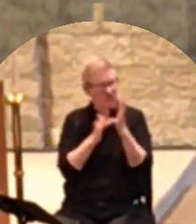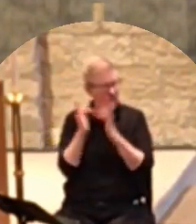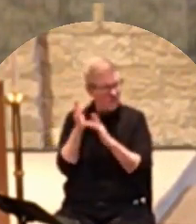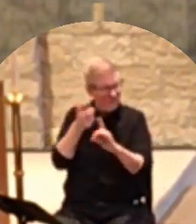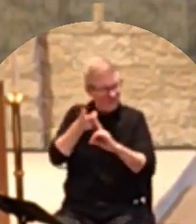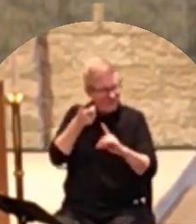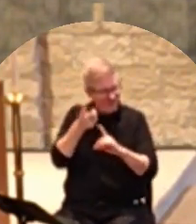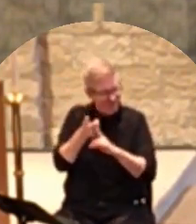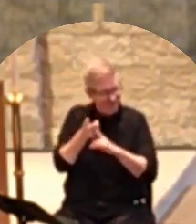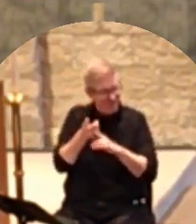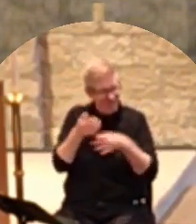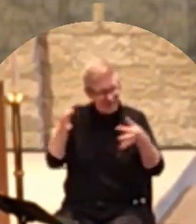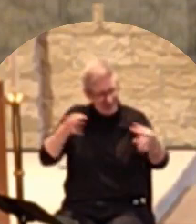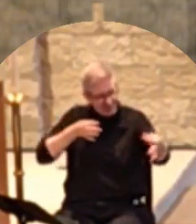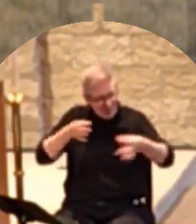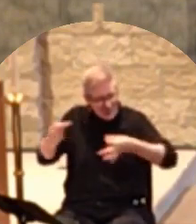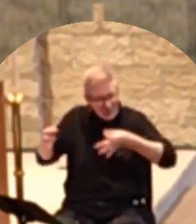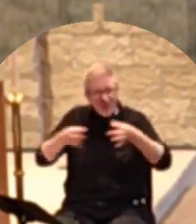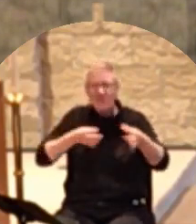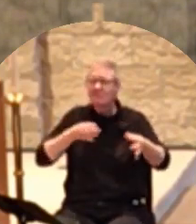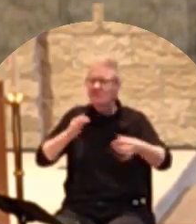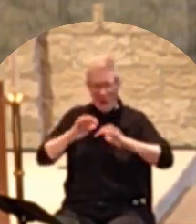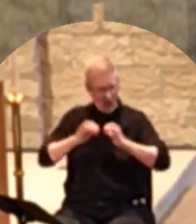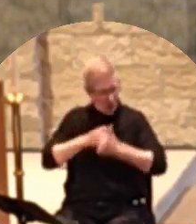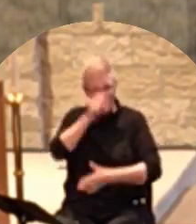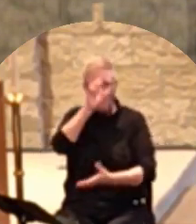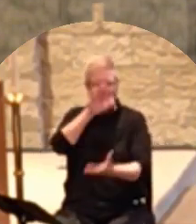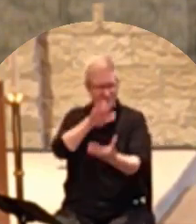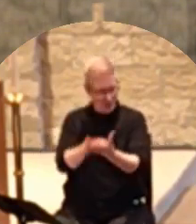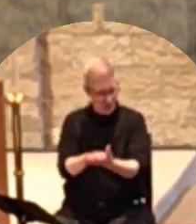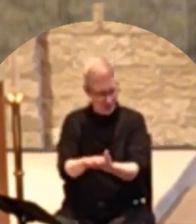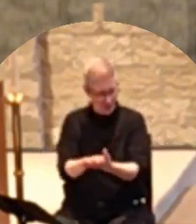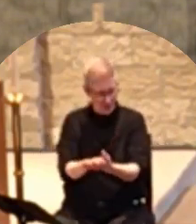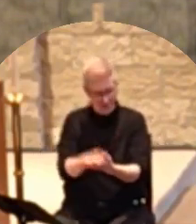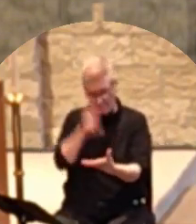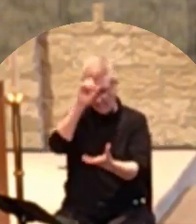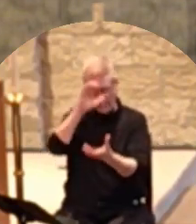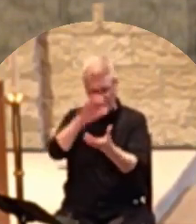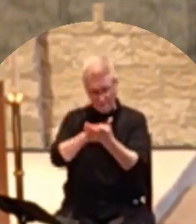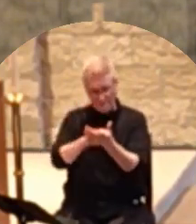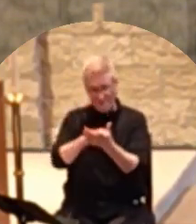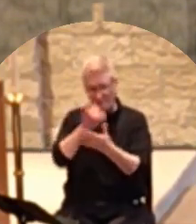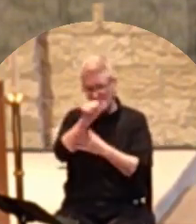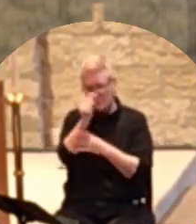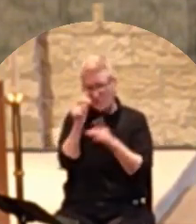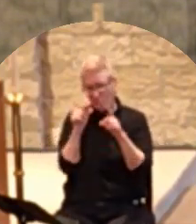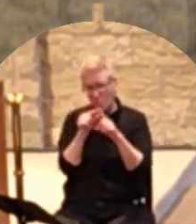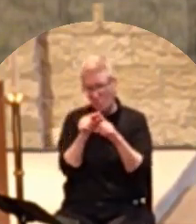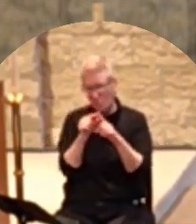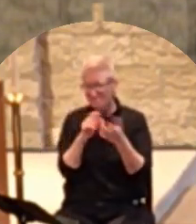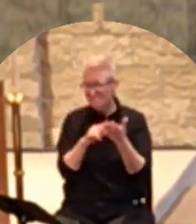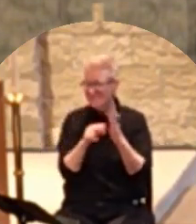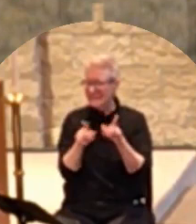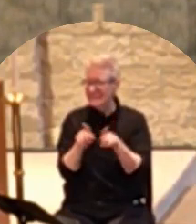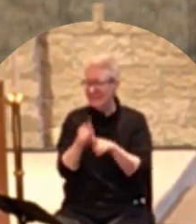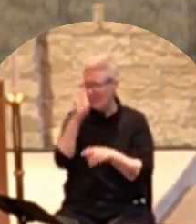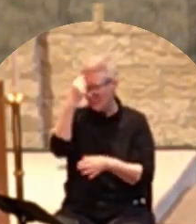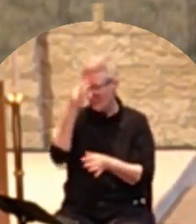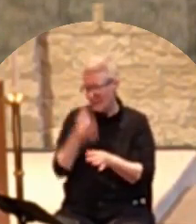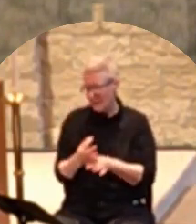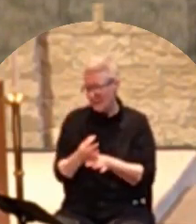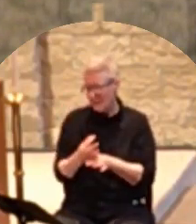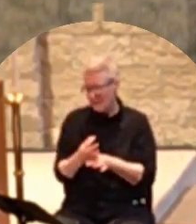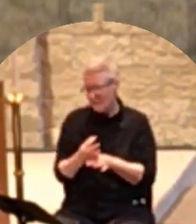sure, tells us to believe. Believe, of course, is another word, my dear friends, for faith. To have that